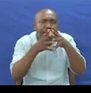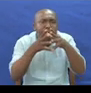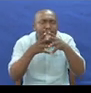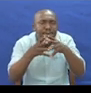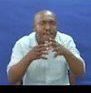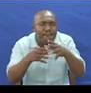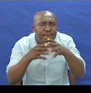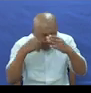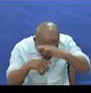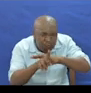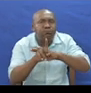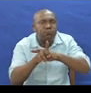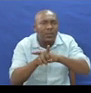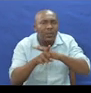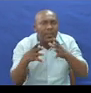Then it saw the tunnel.